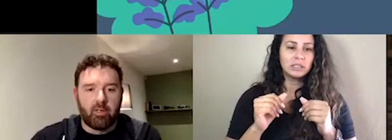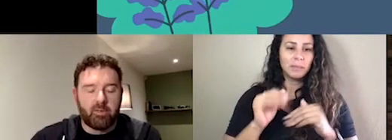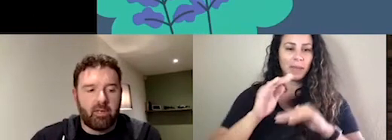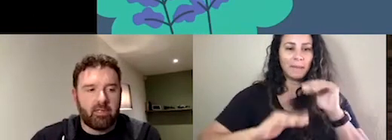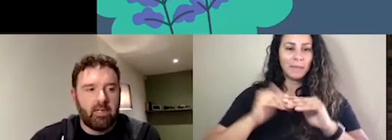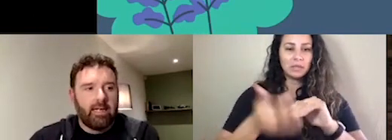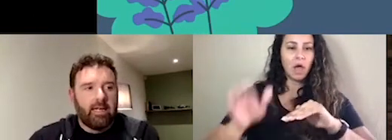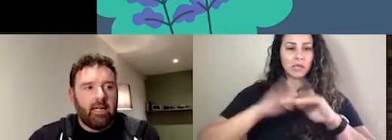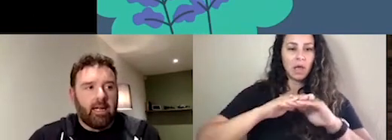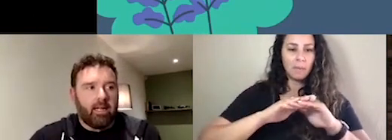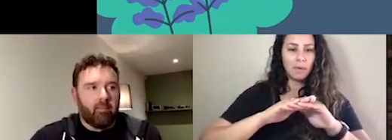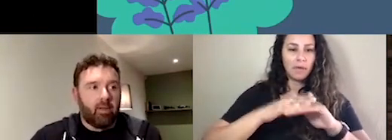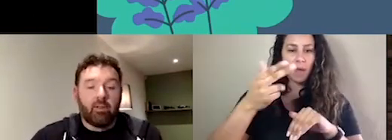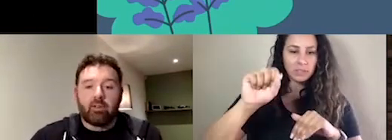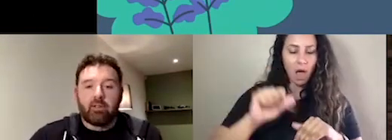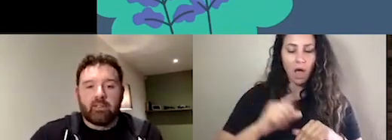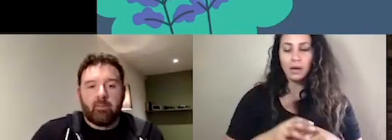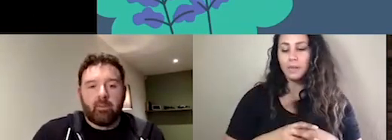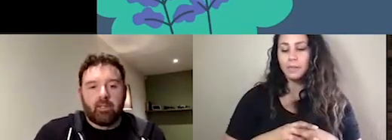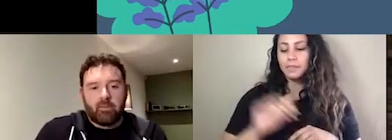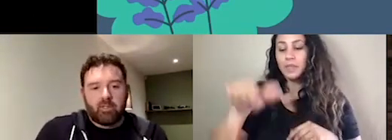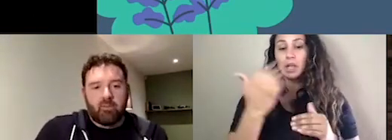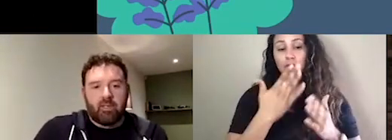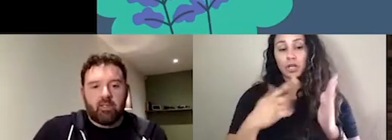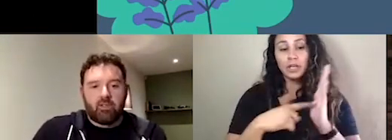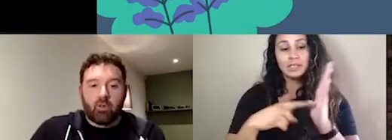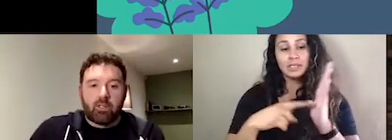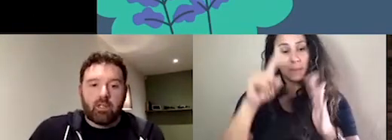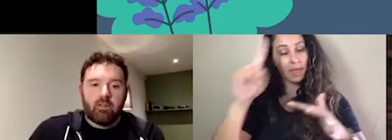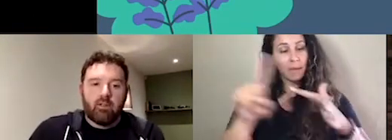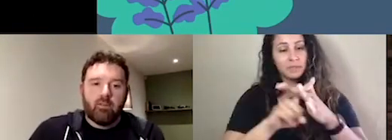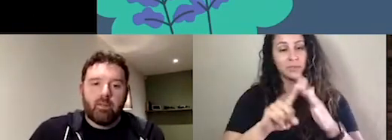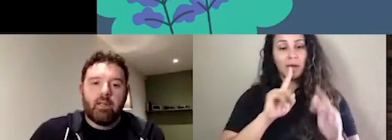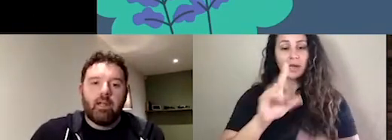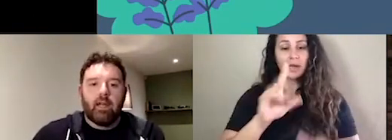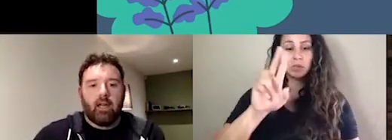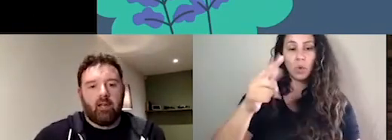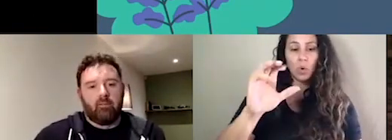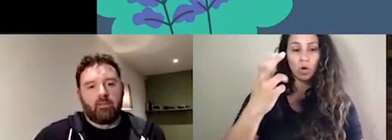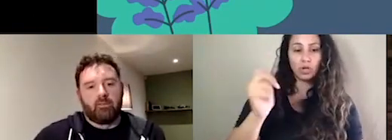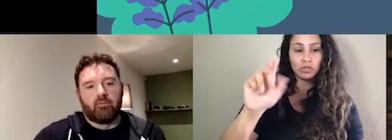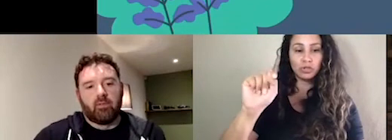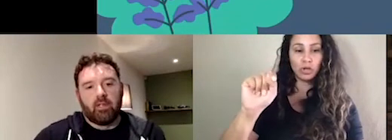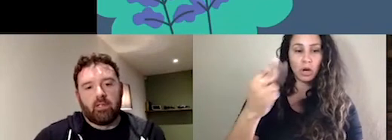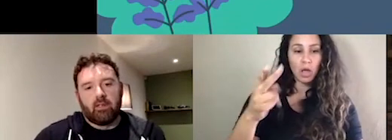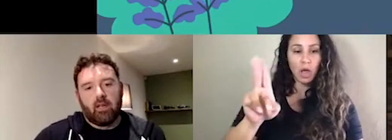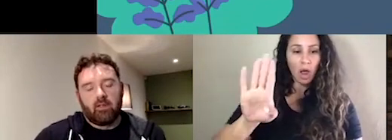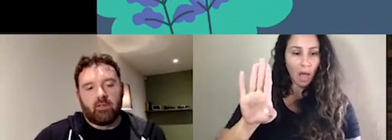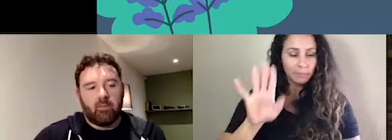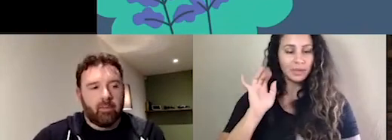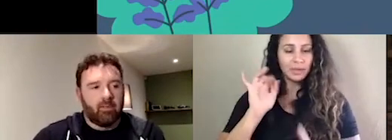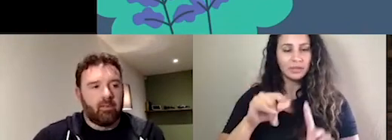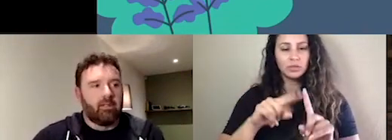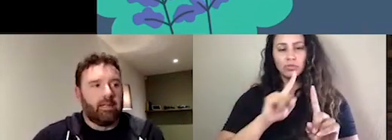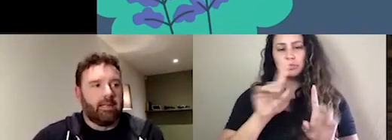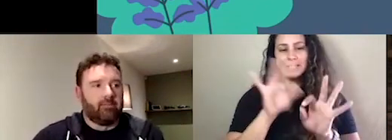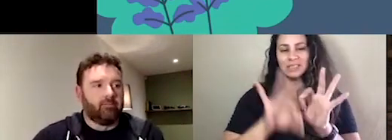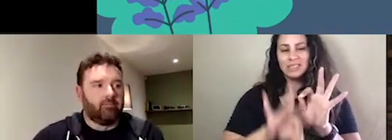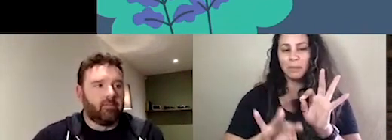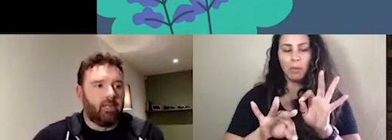on top of HubSpot. Another good example that comes to mind is Org Chart Hub. So it's a really